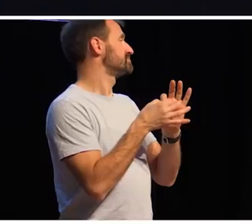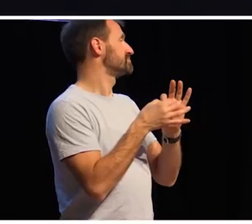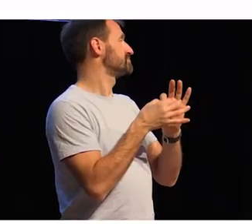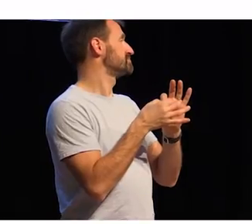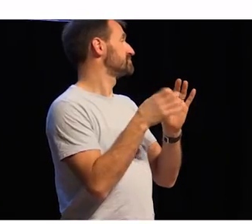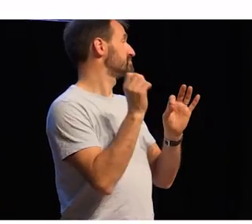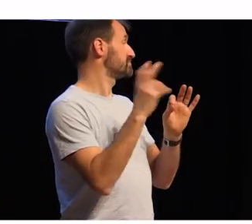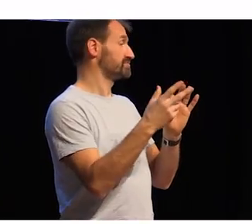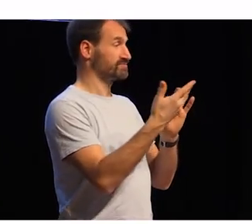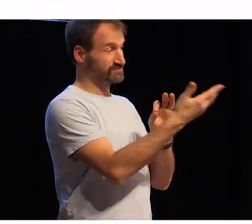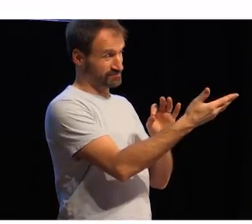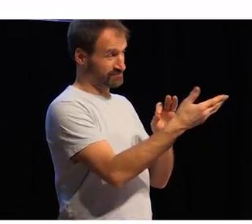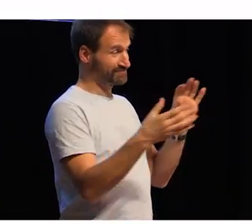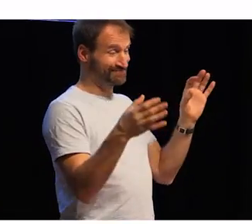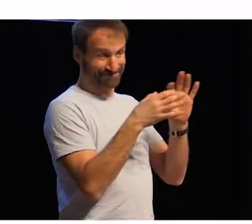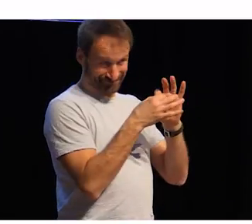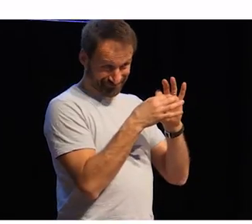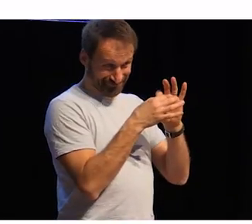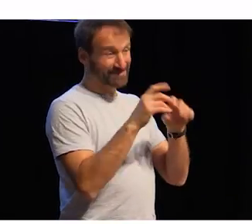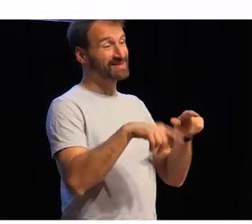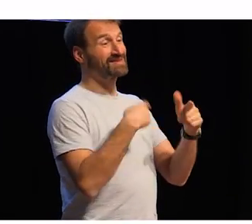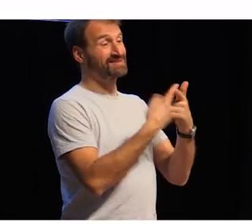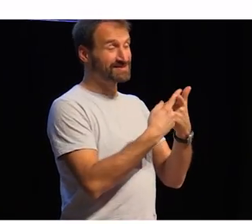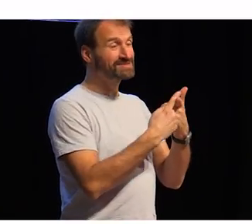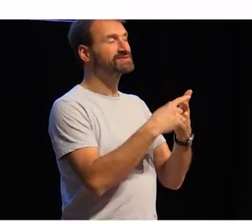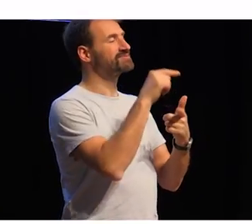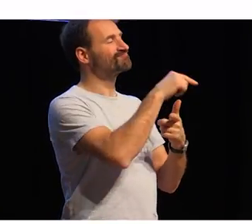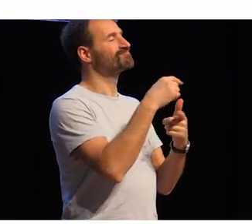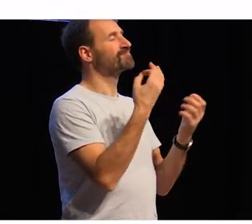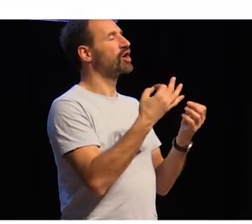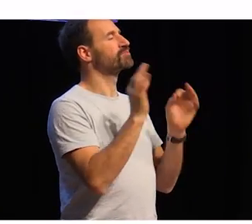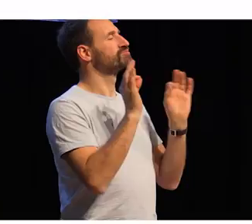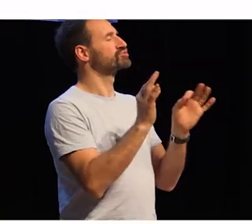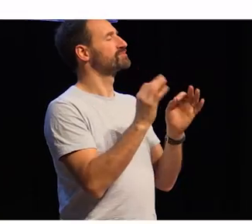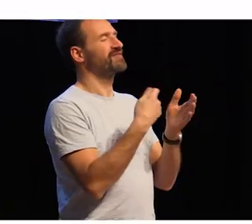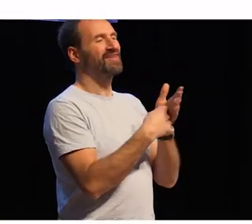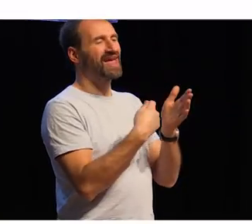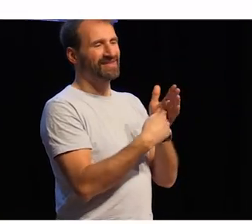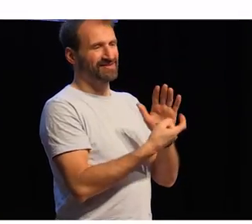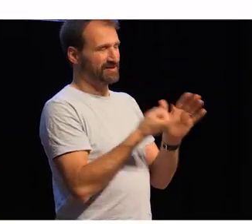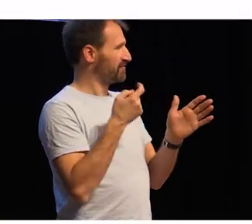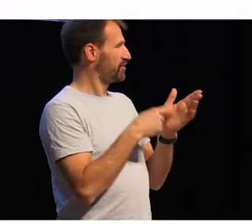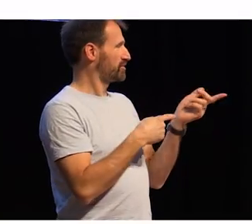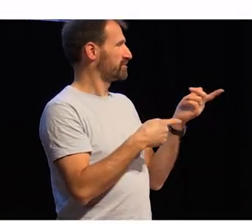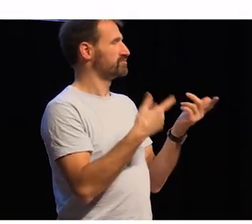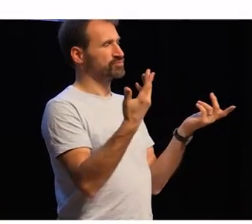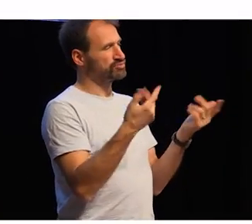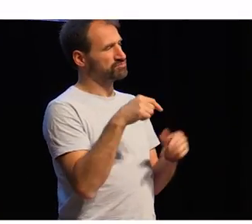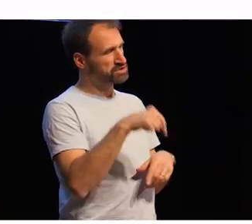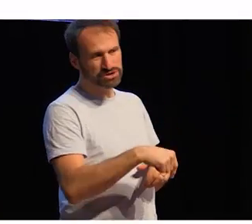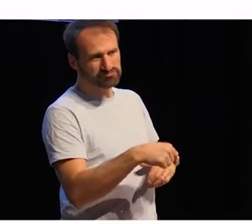All right, the next step is to get some sensor values. For example, temperature in this case, which is 20 degrees, 20.6